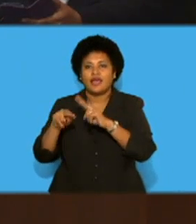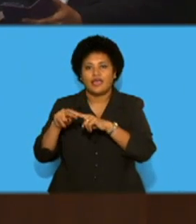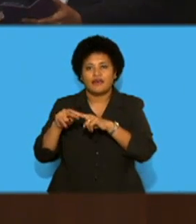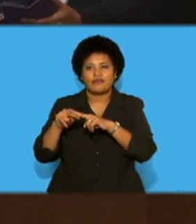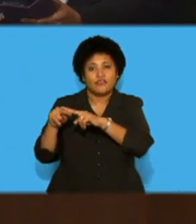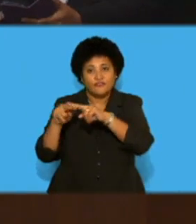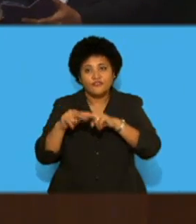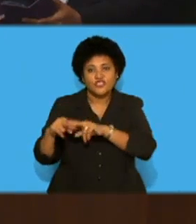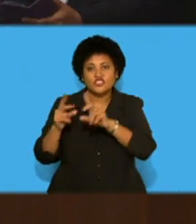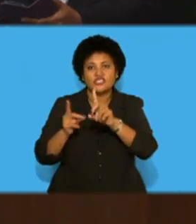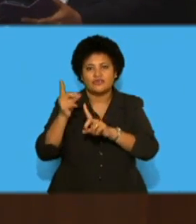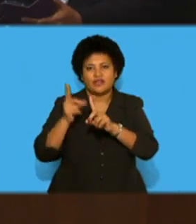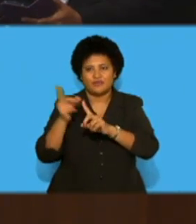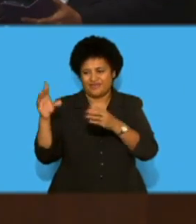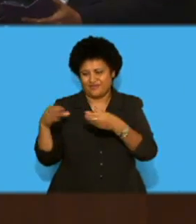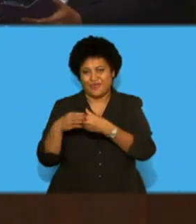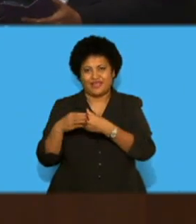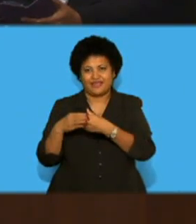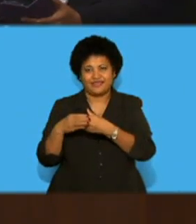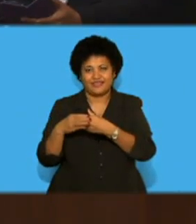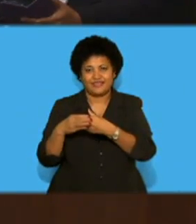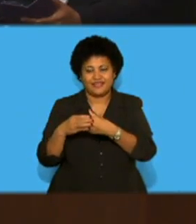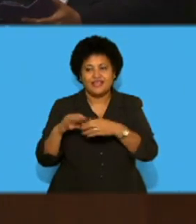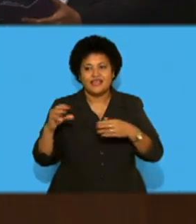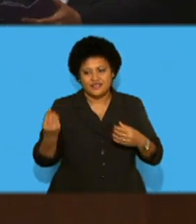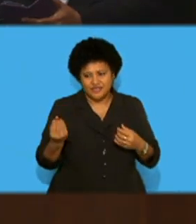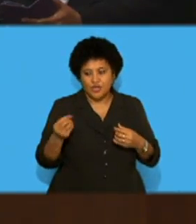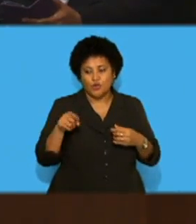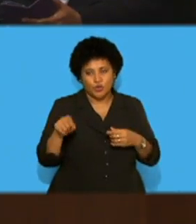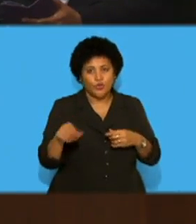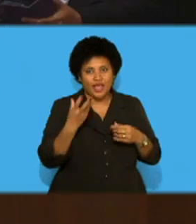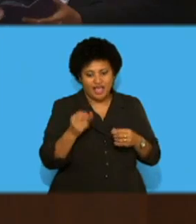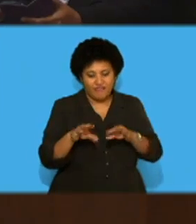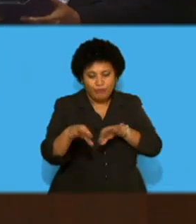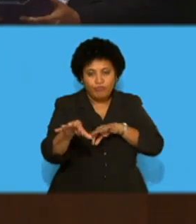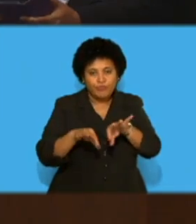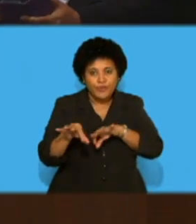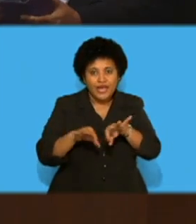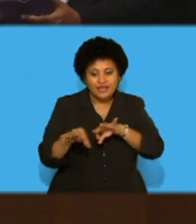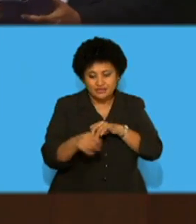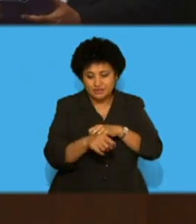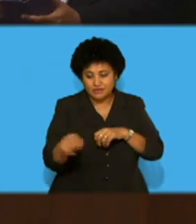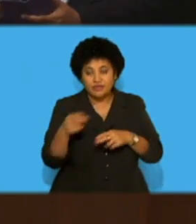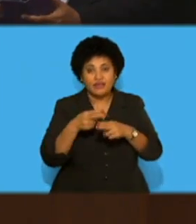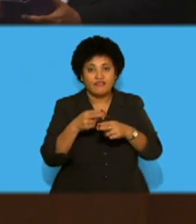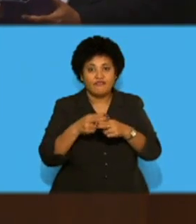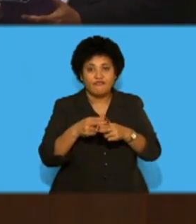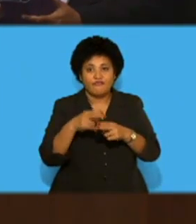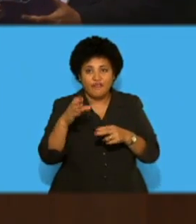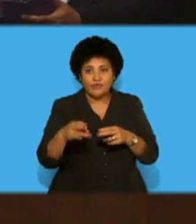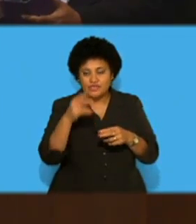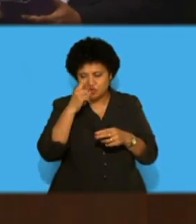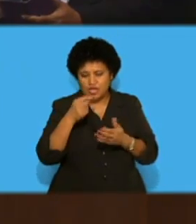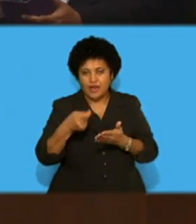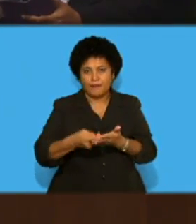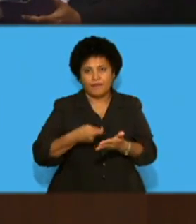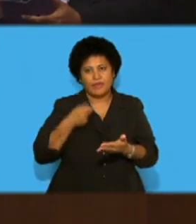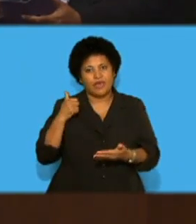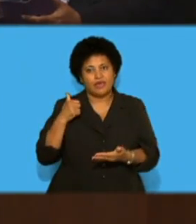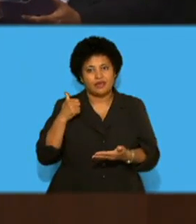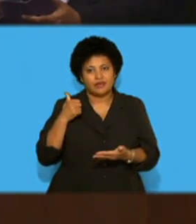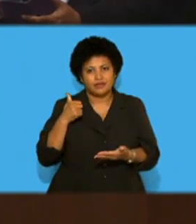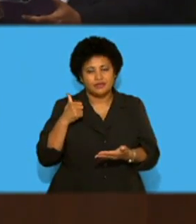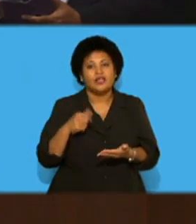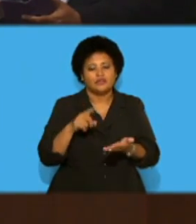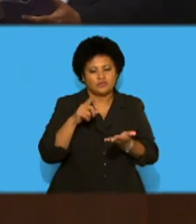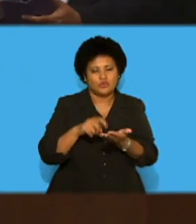they also have skin in the game where they will also be doing the repayments. And Madam Speaker, what it also does, it provides these cooperatives